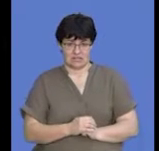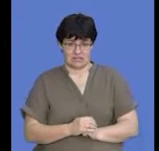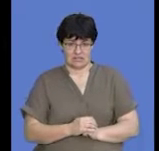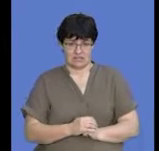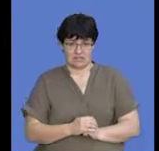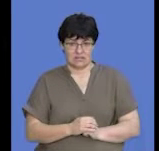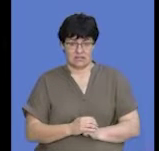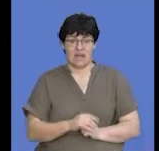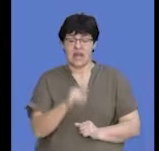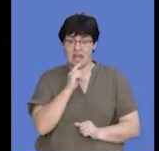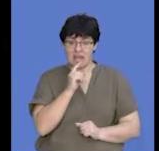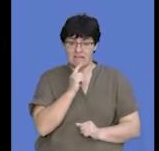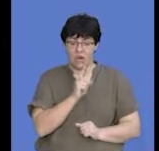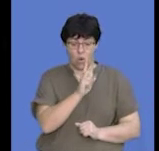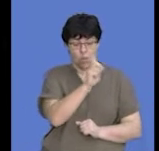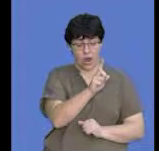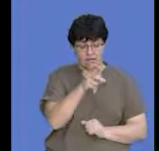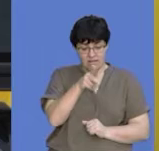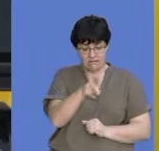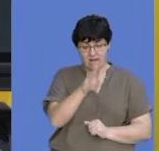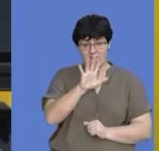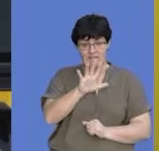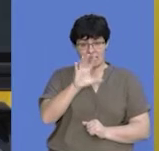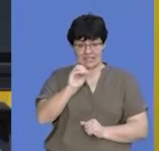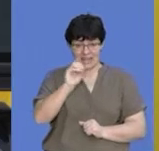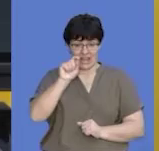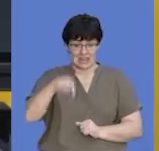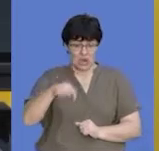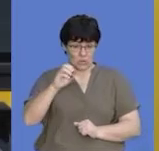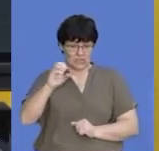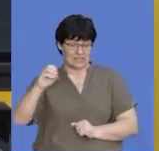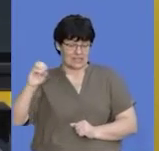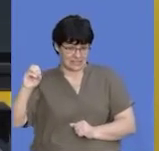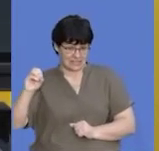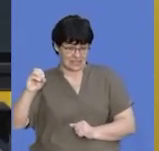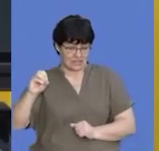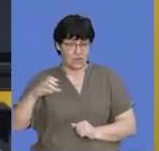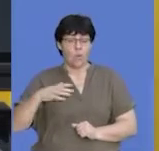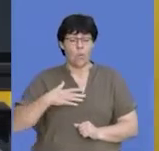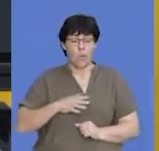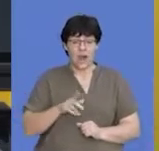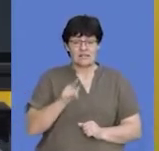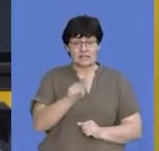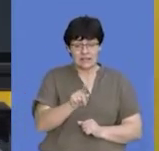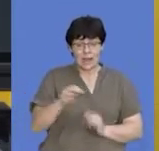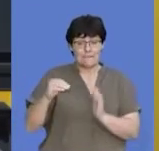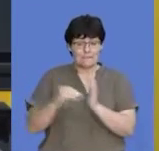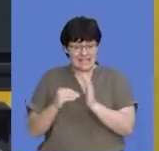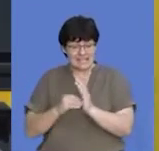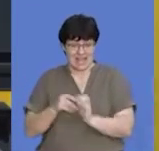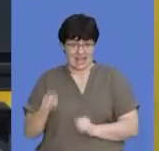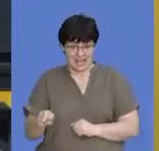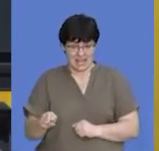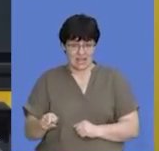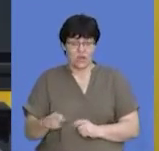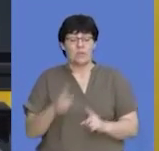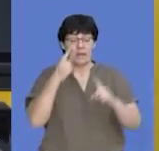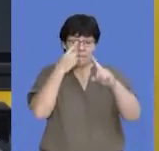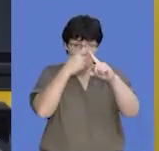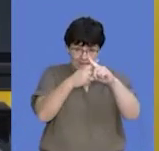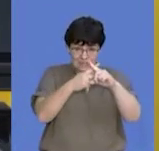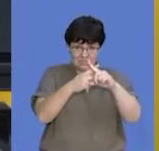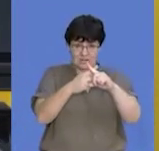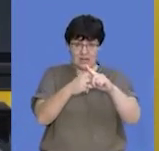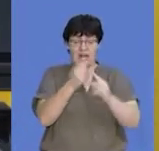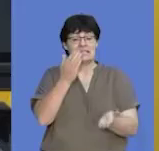you're working with 1:50,000 maps and you want your answer to be in meters, you've got to multiply